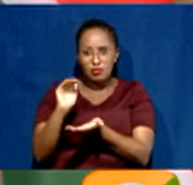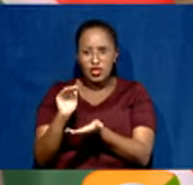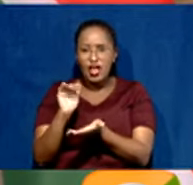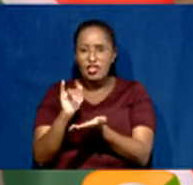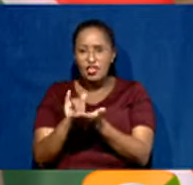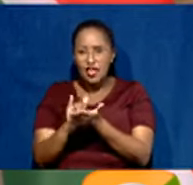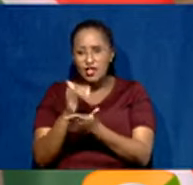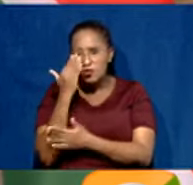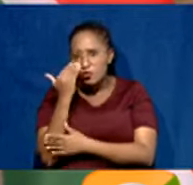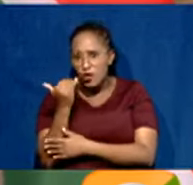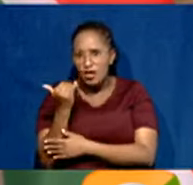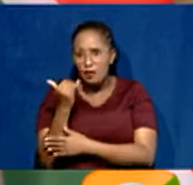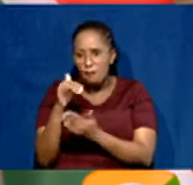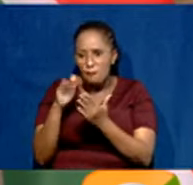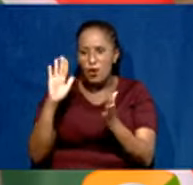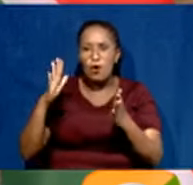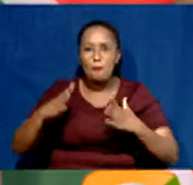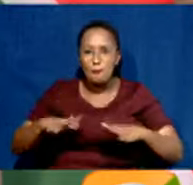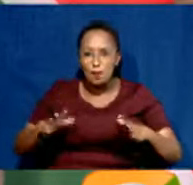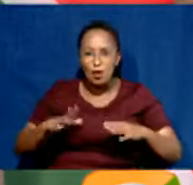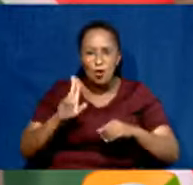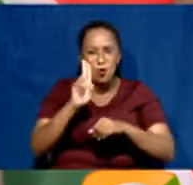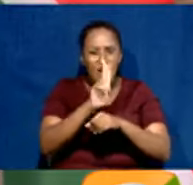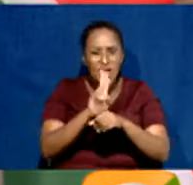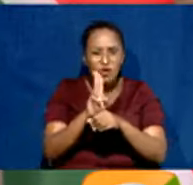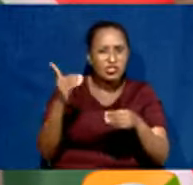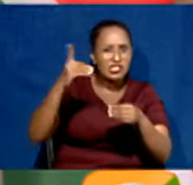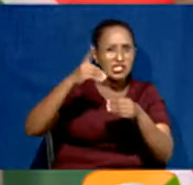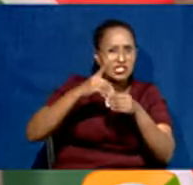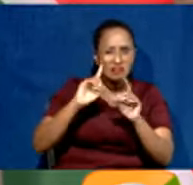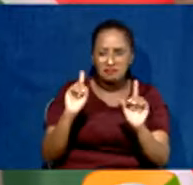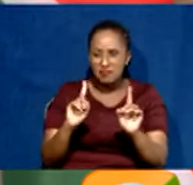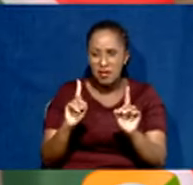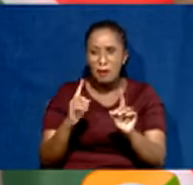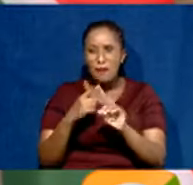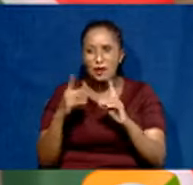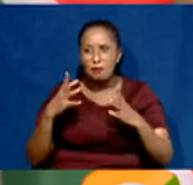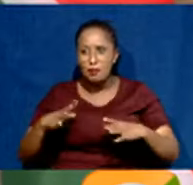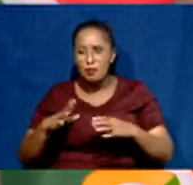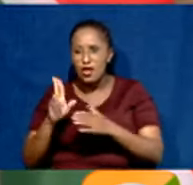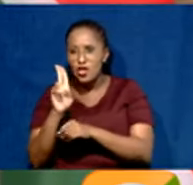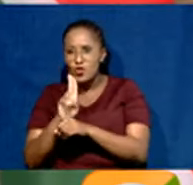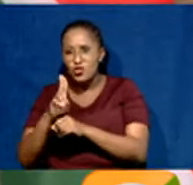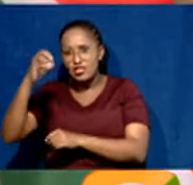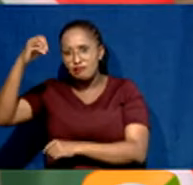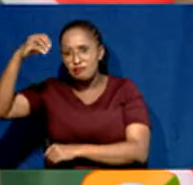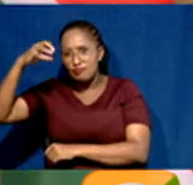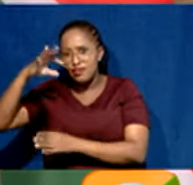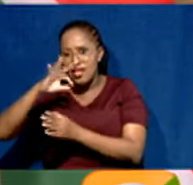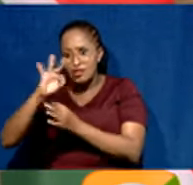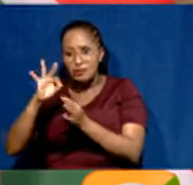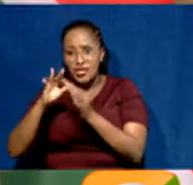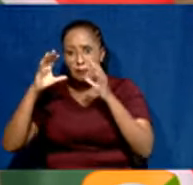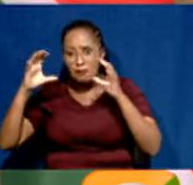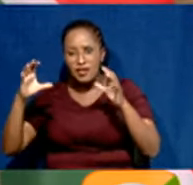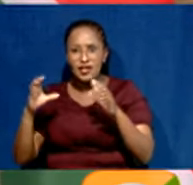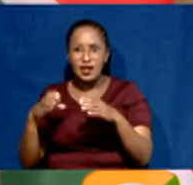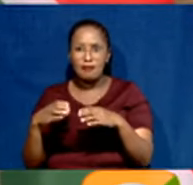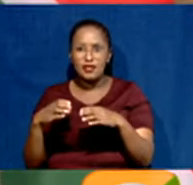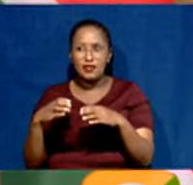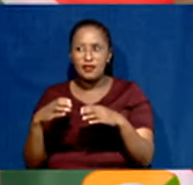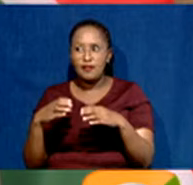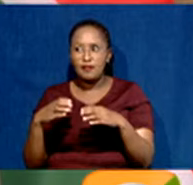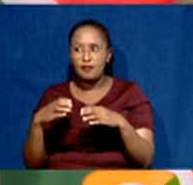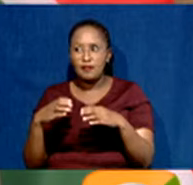is because more people are not using diesel, especially in the big companies, if you look at what